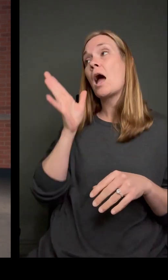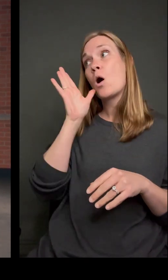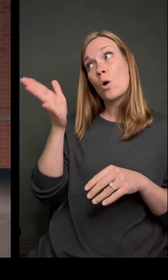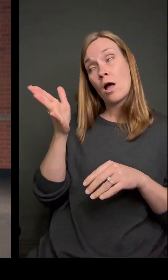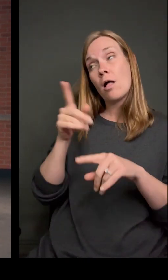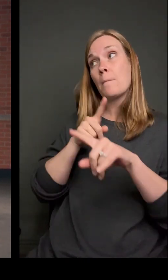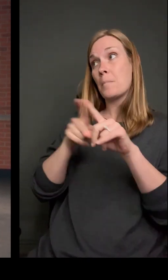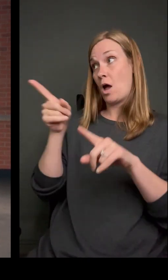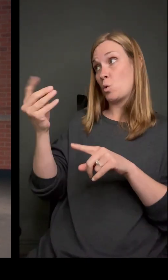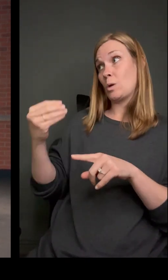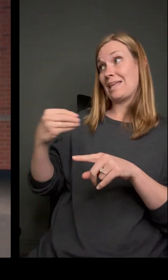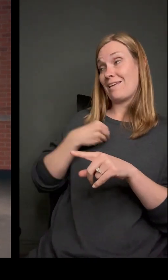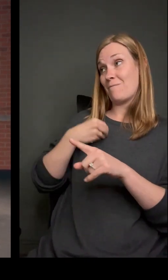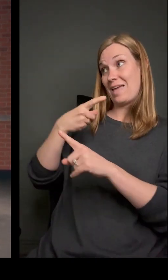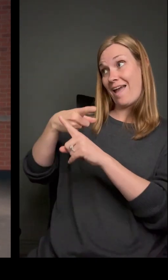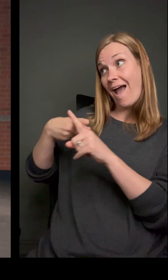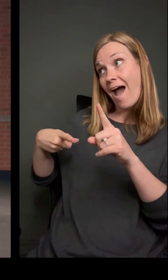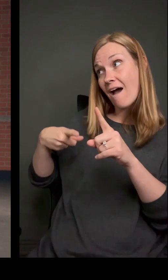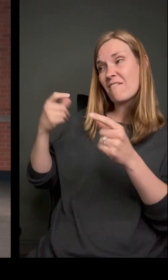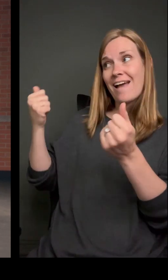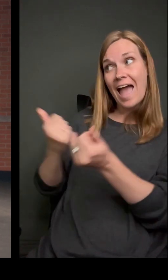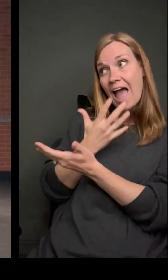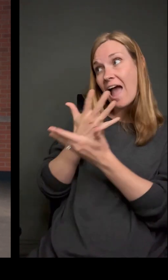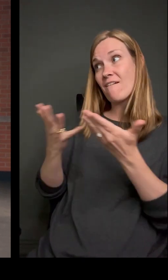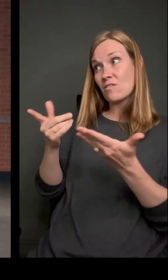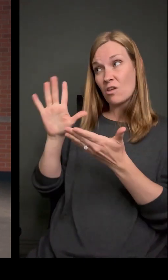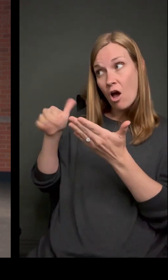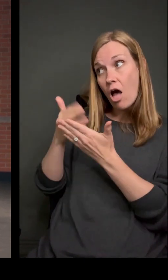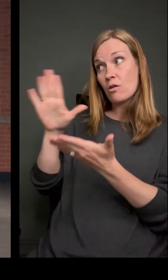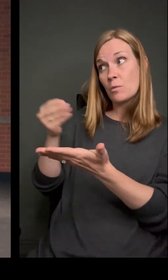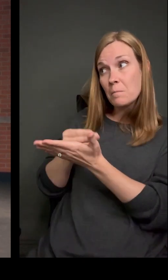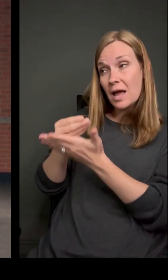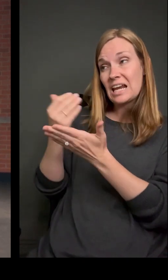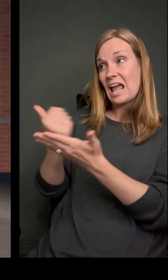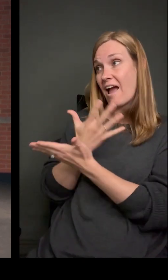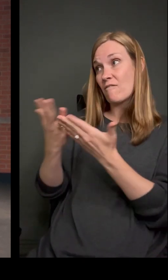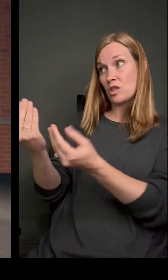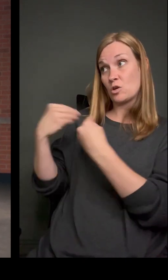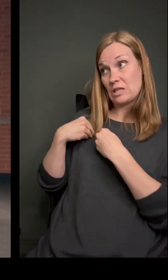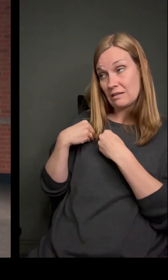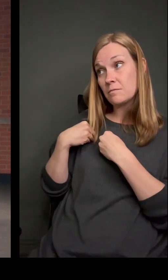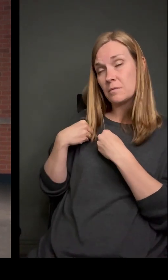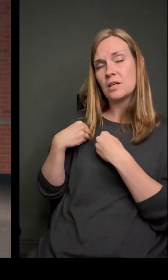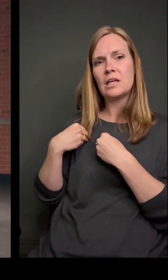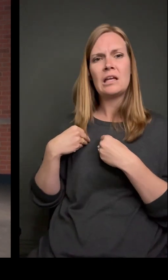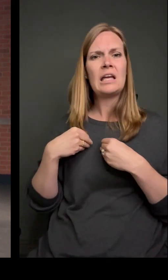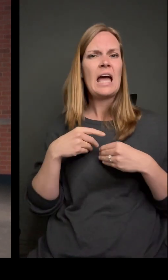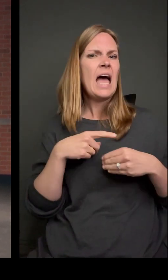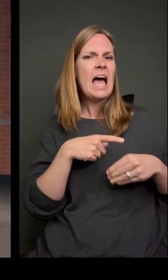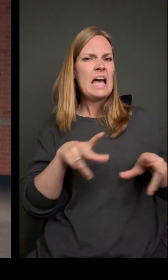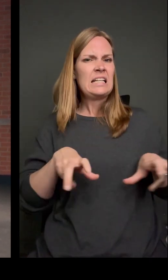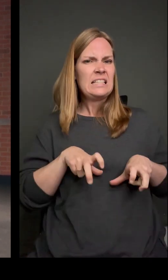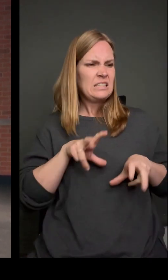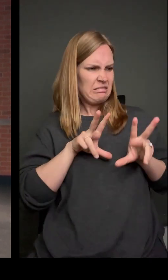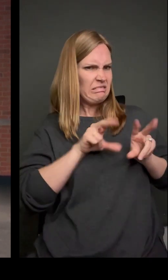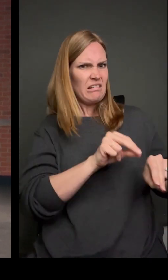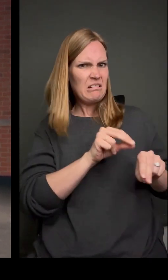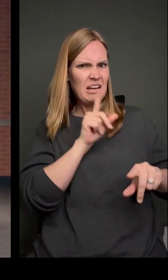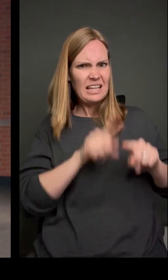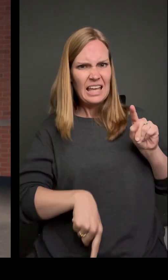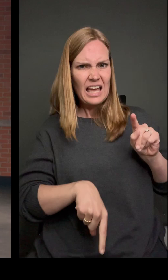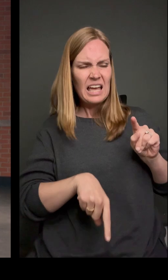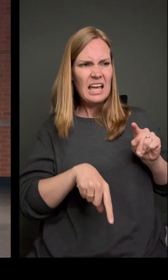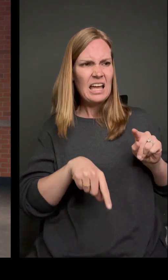of everything the miser owned. Well, force of habit prevented the miser from giving her that much money. And so he continued